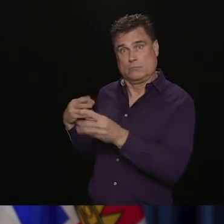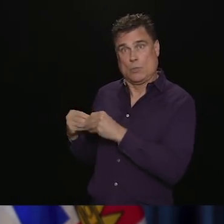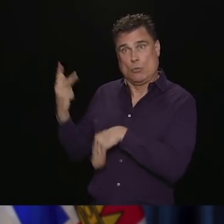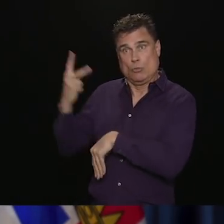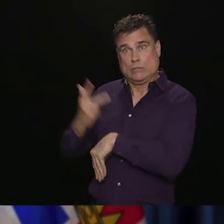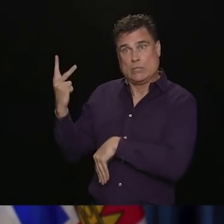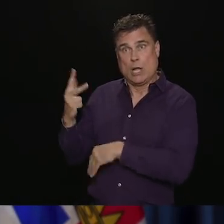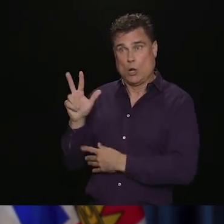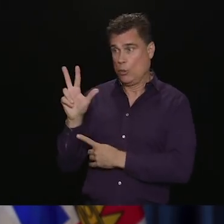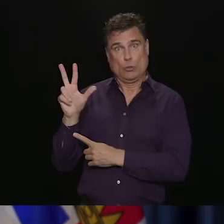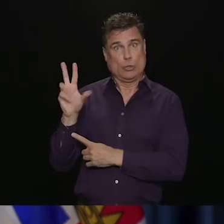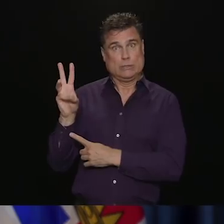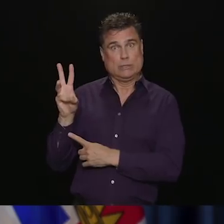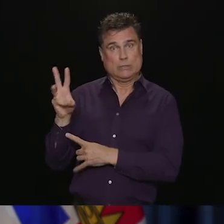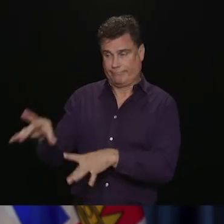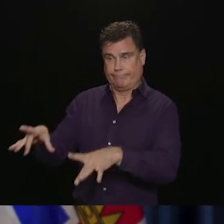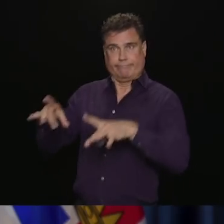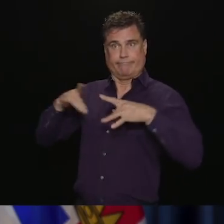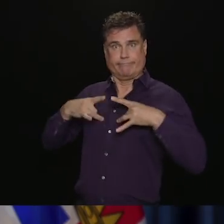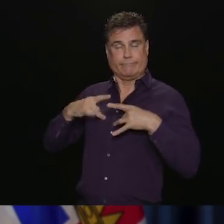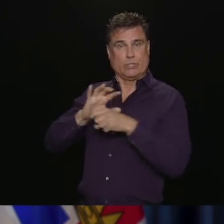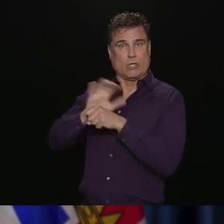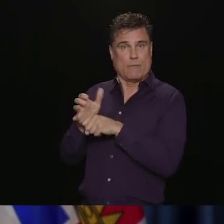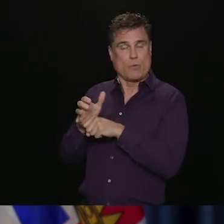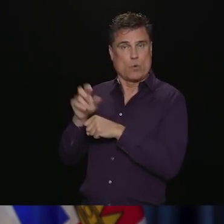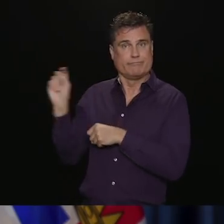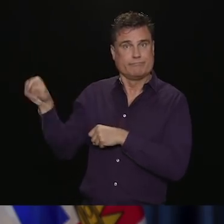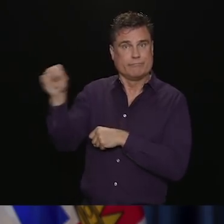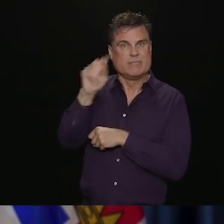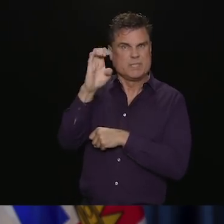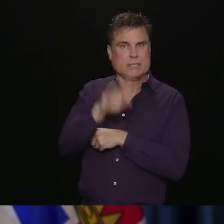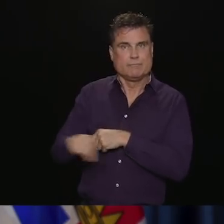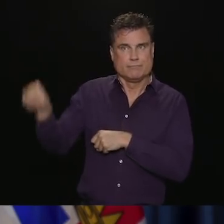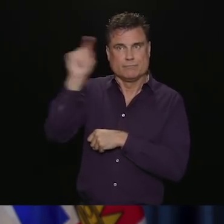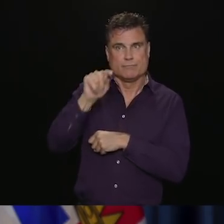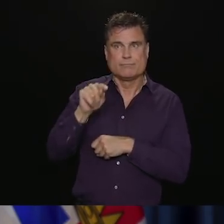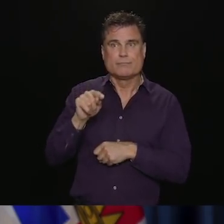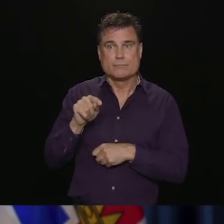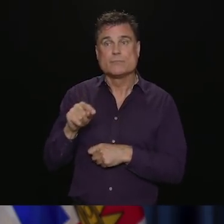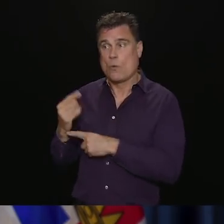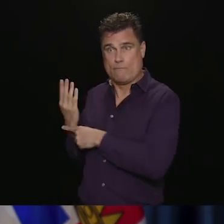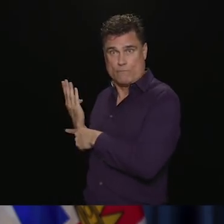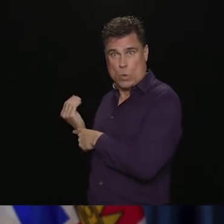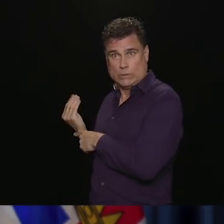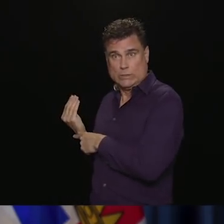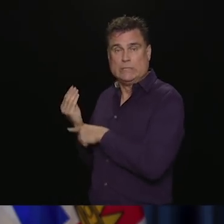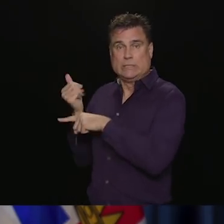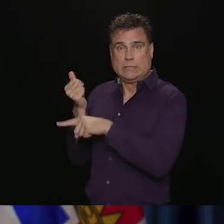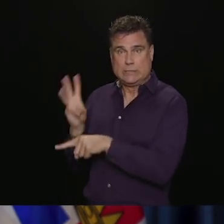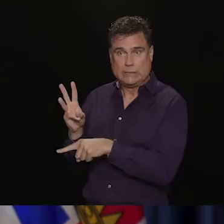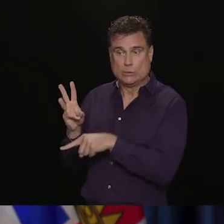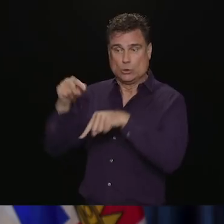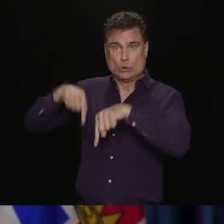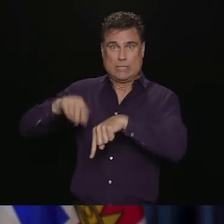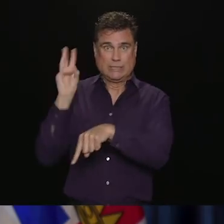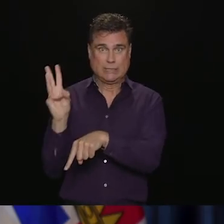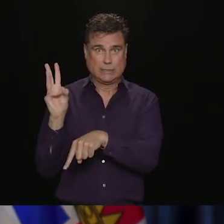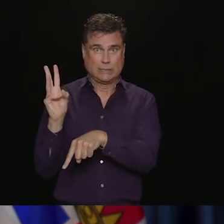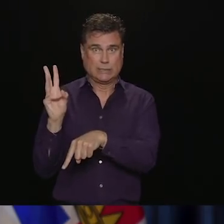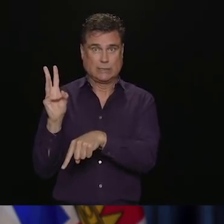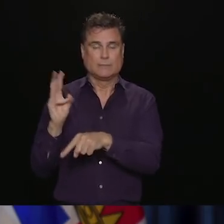over three periods, 14, 16, and 6, as Dr. Henry has noted. And we see in hospital, there are 13